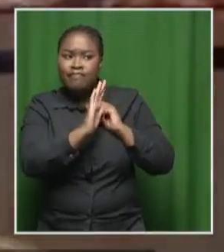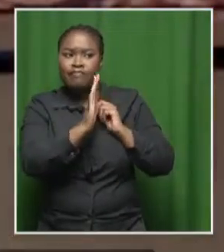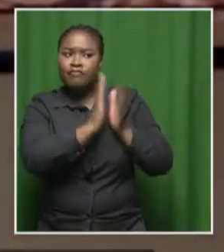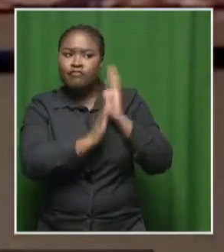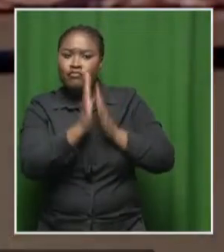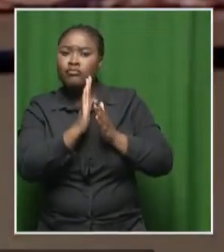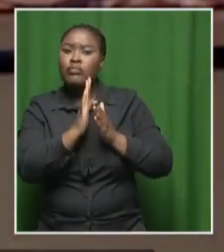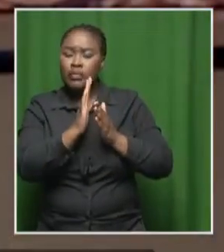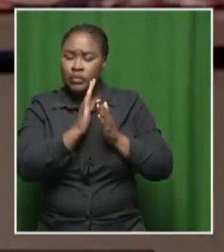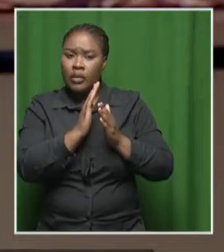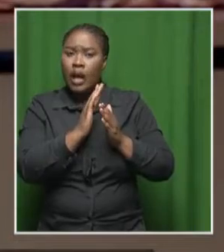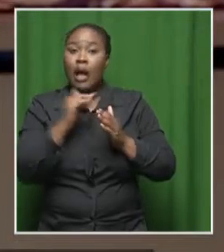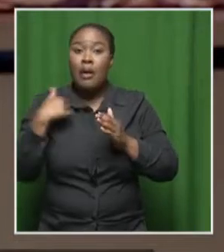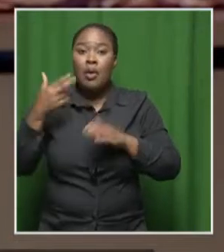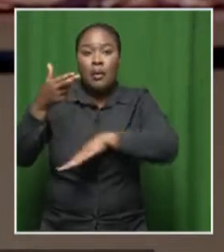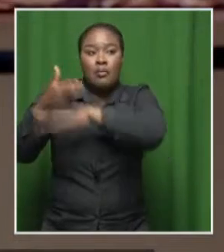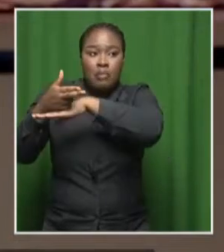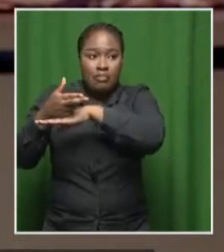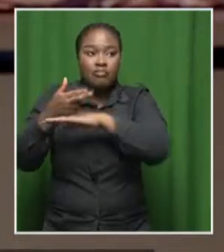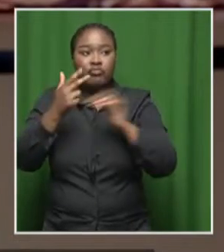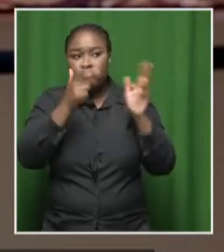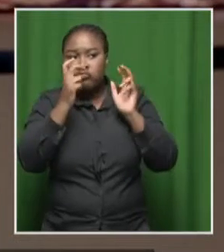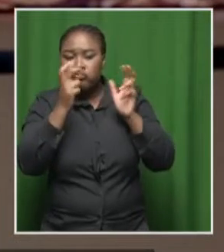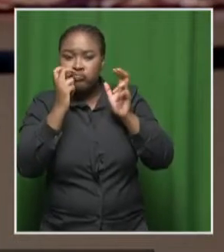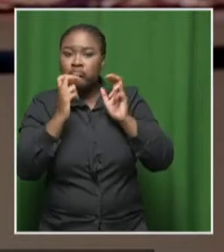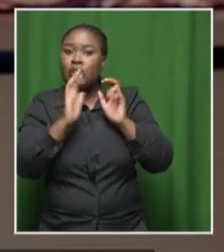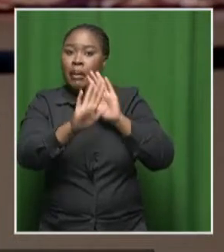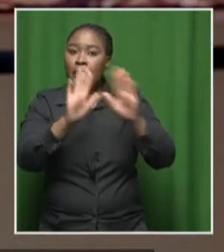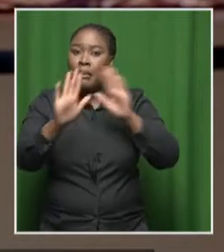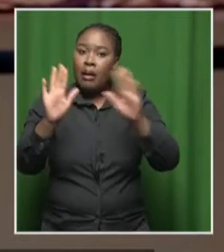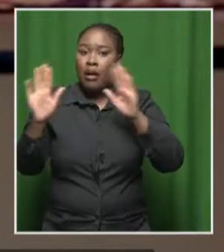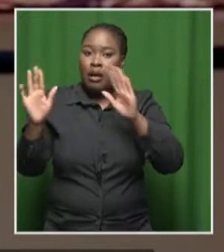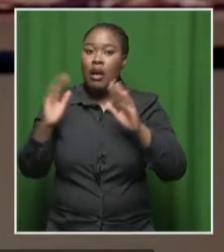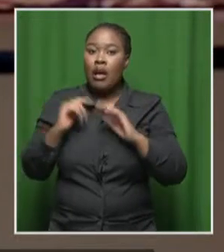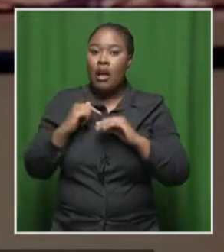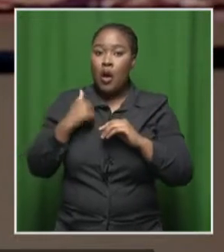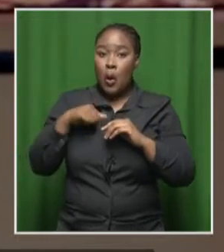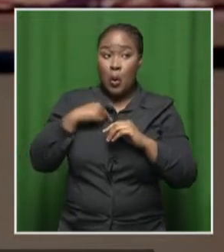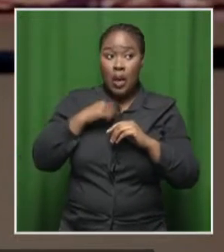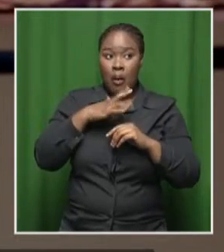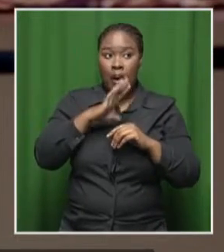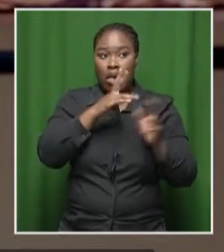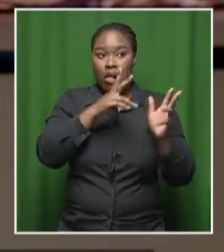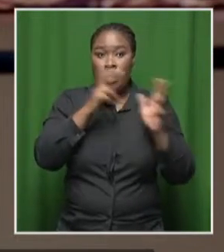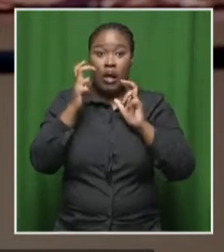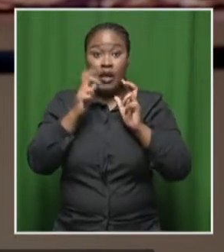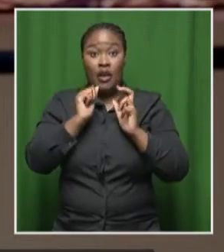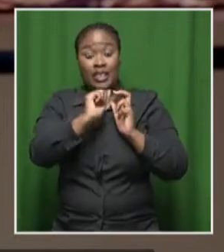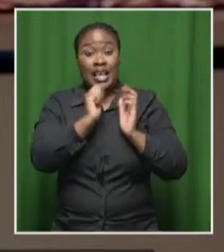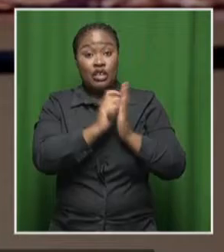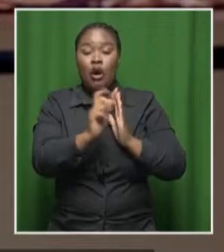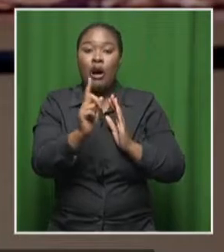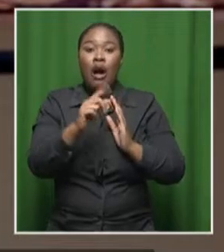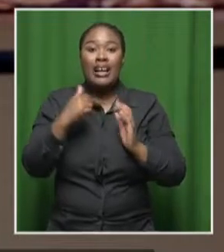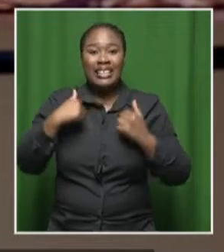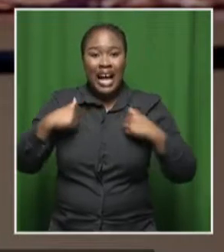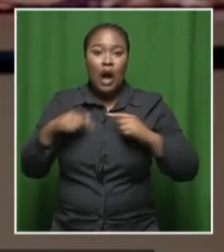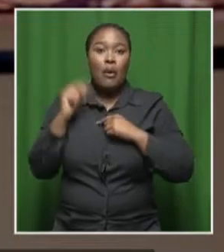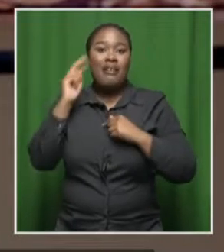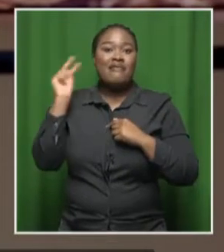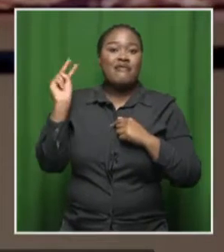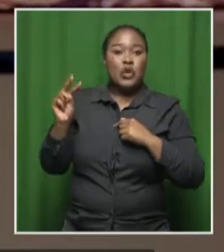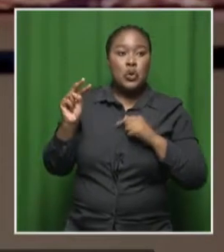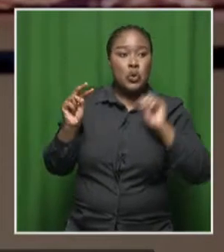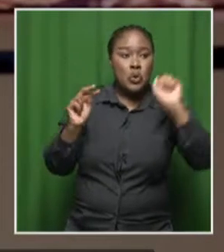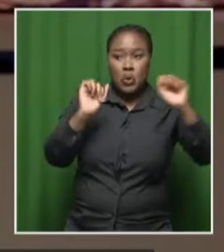documenting as much of voices as we could in the space, without pretending that we were writing somebody else's story. It was our view of what we were seeing